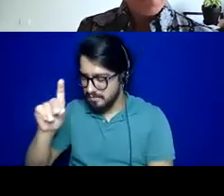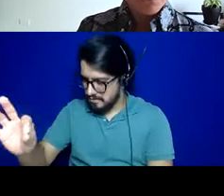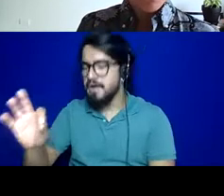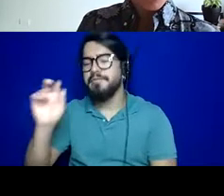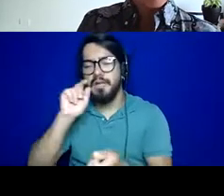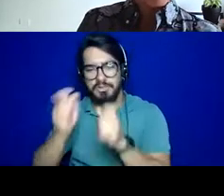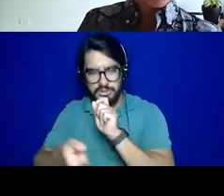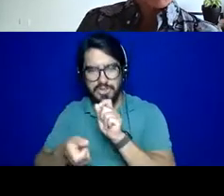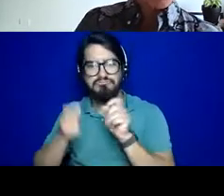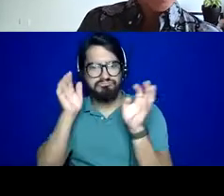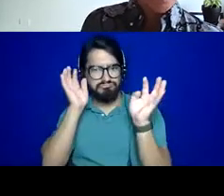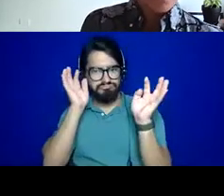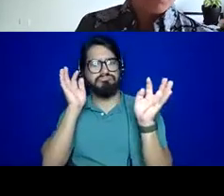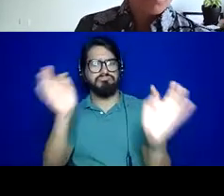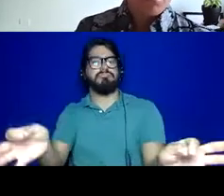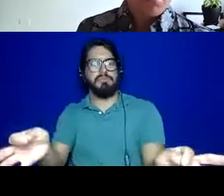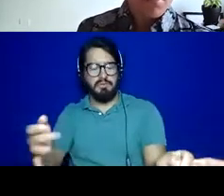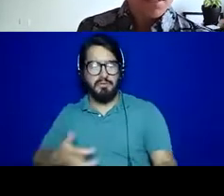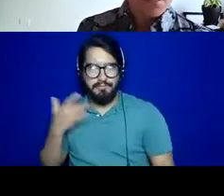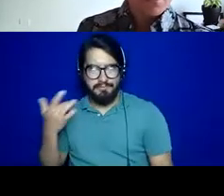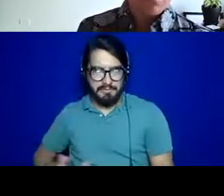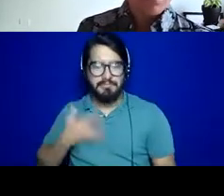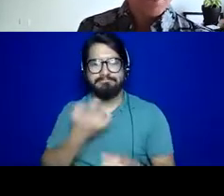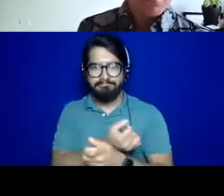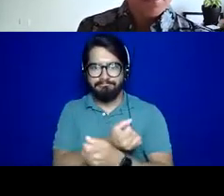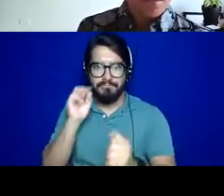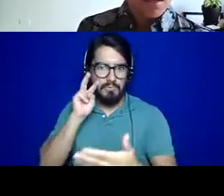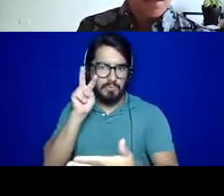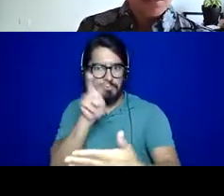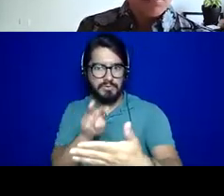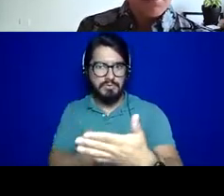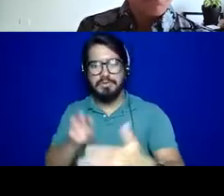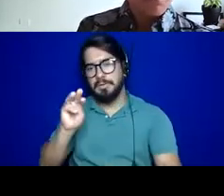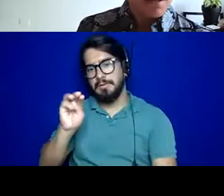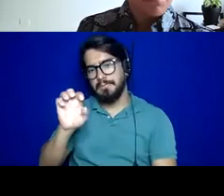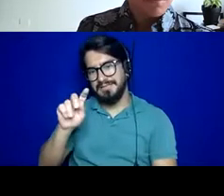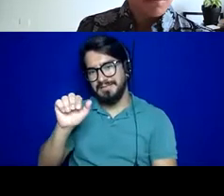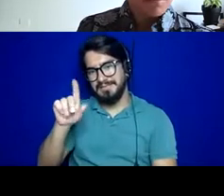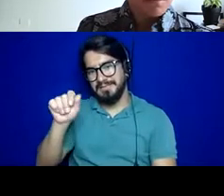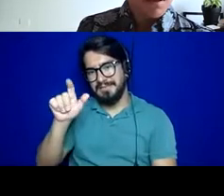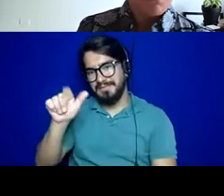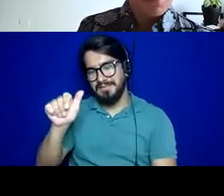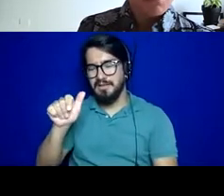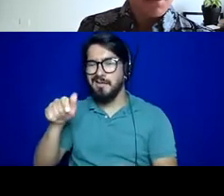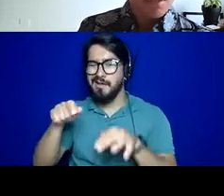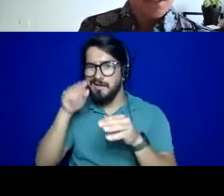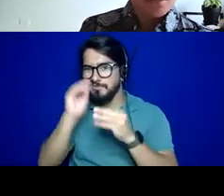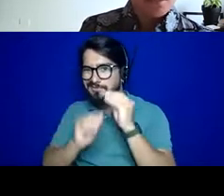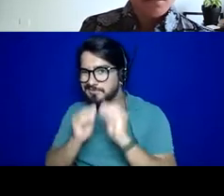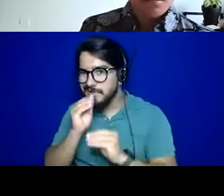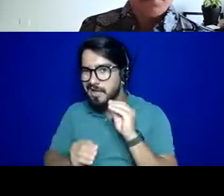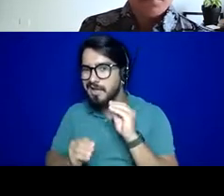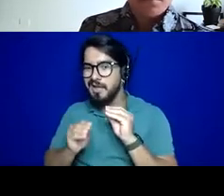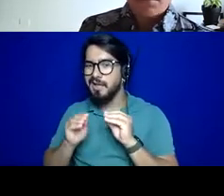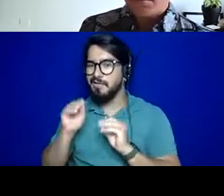I feel pretty certain about being able to see the metadata enough times and to scrub it a few times after it's gone through that many